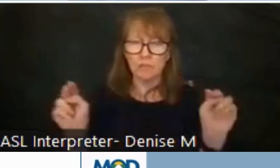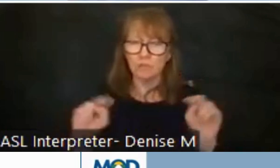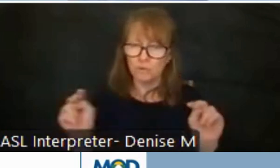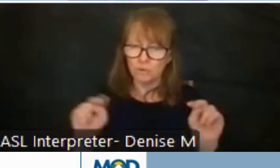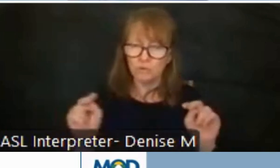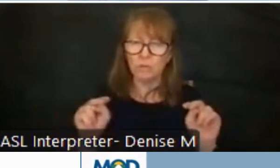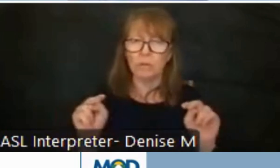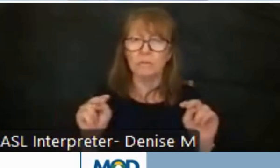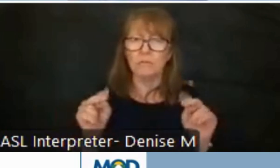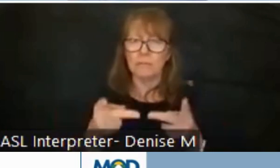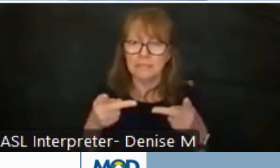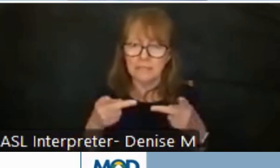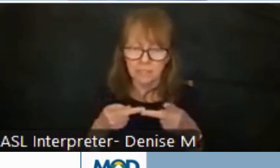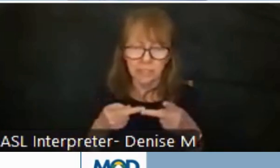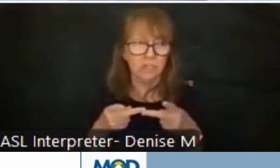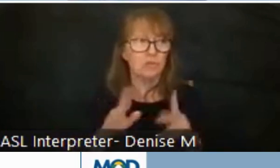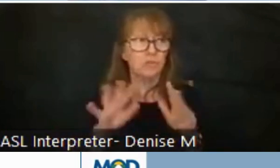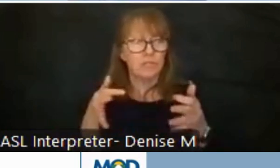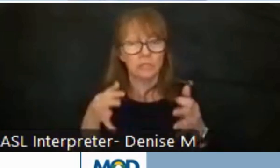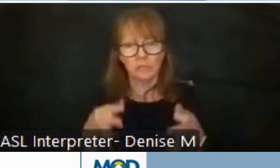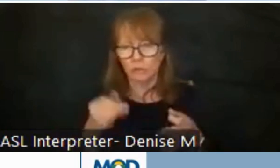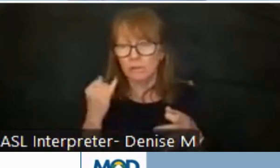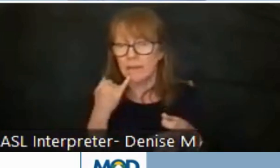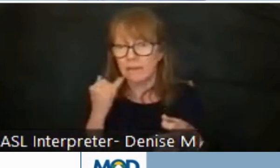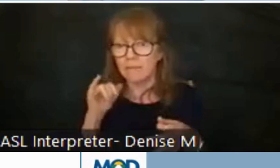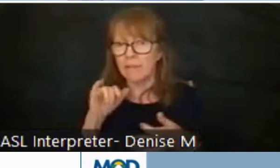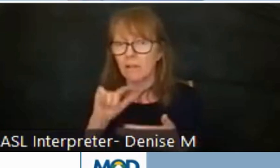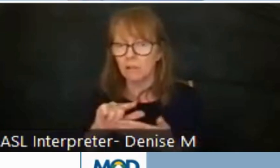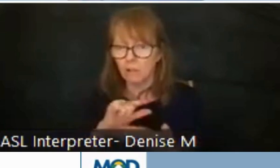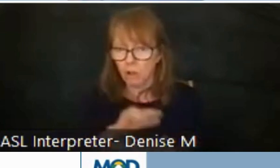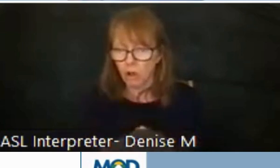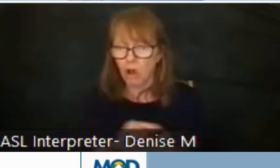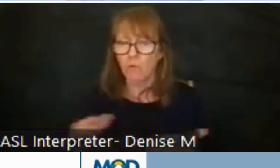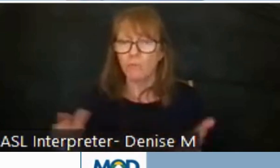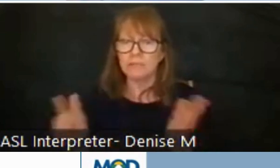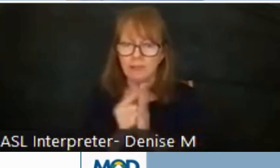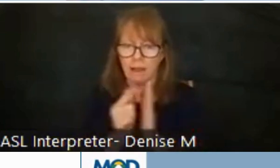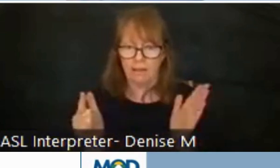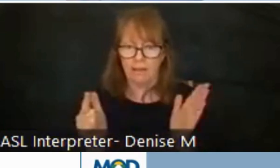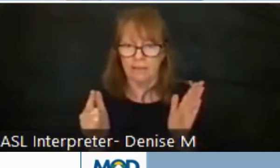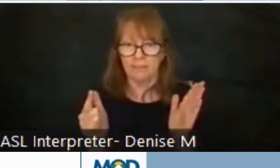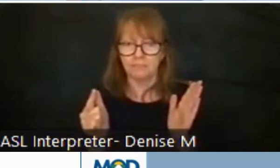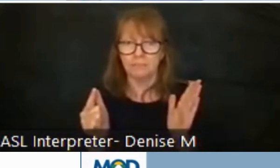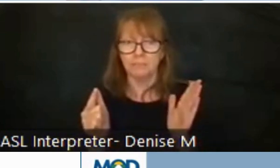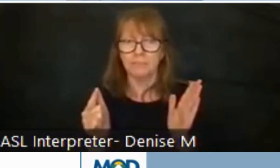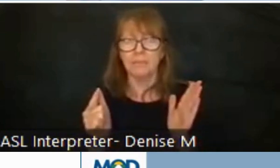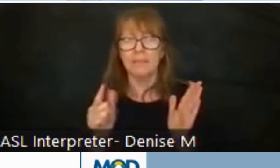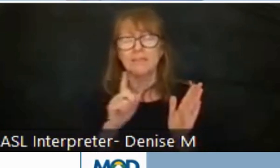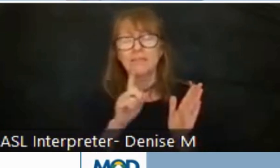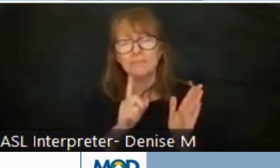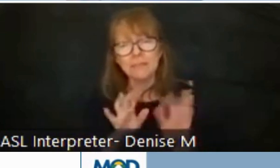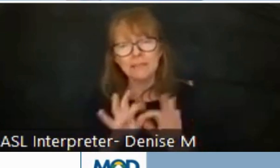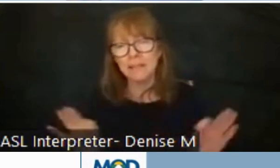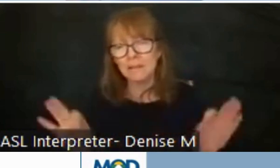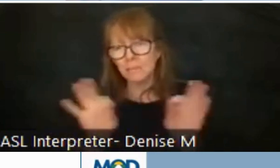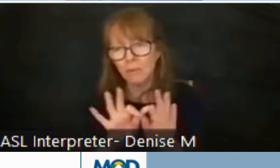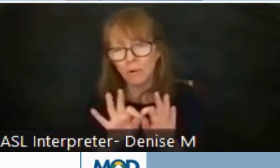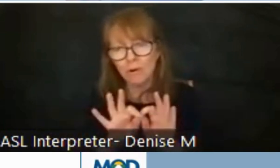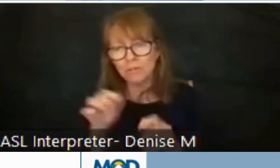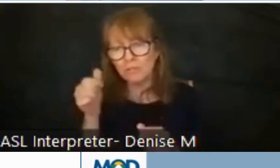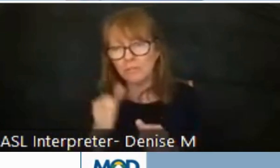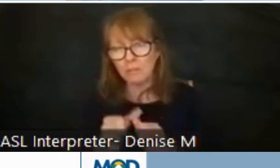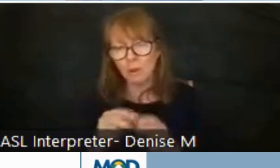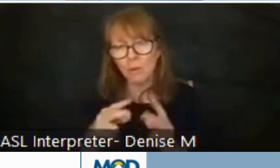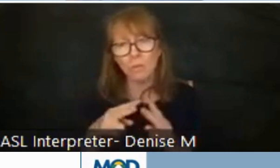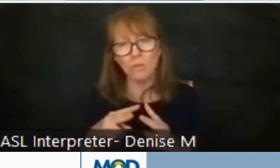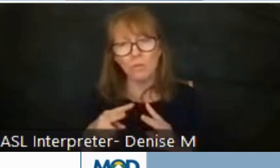to determine whether the law that they oversee was violated. It's really important to keep in mind that these agencies are